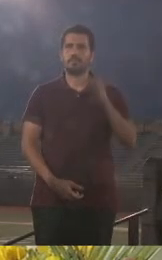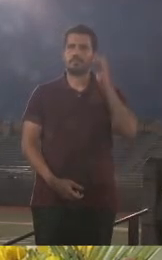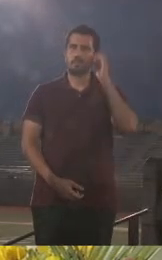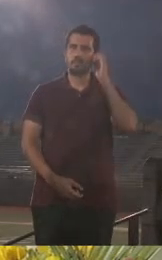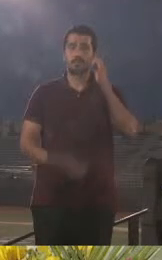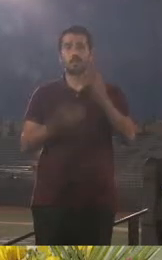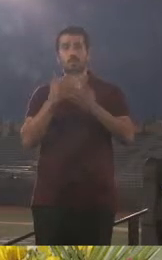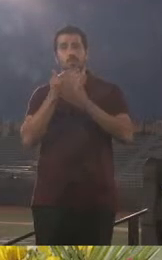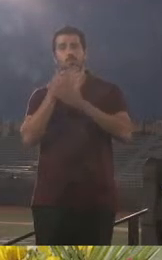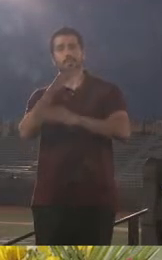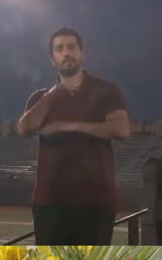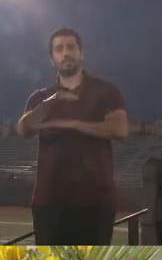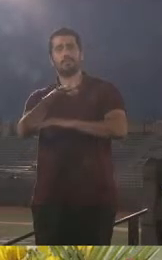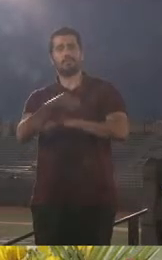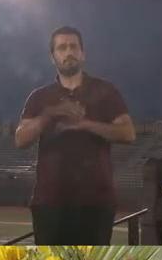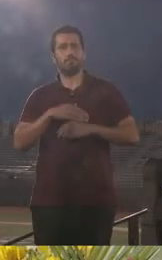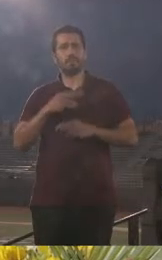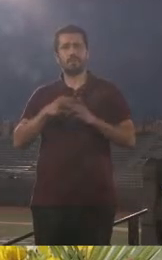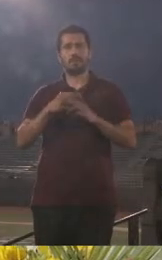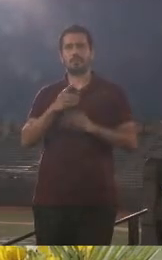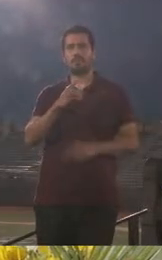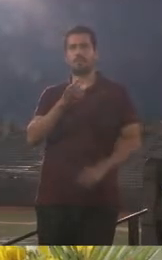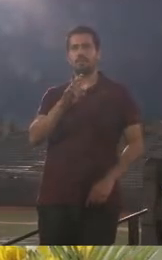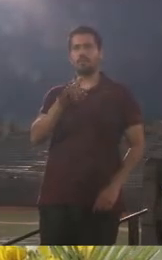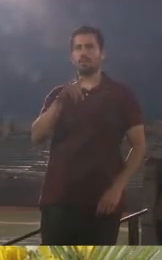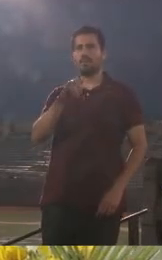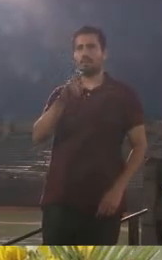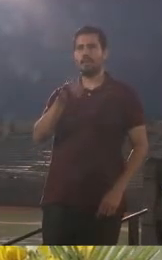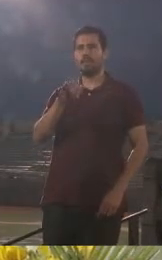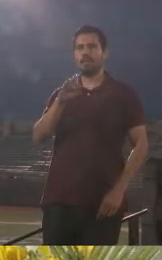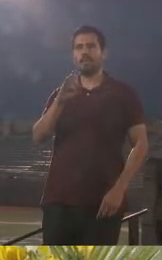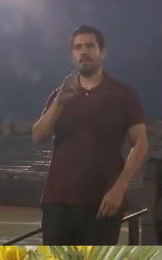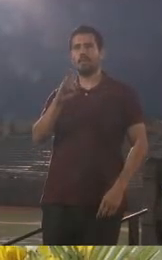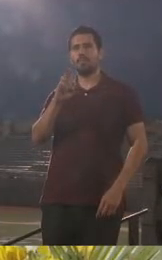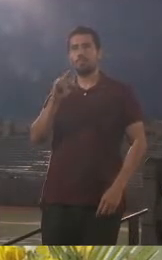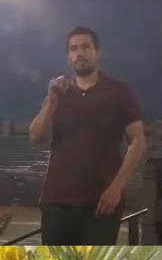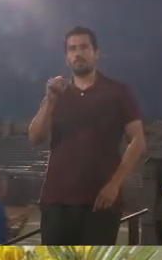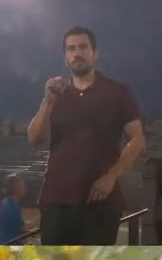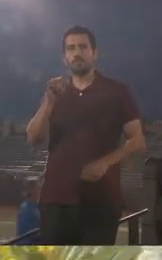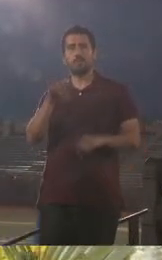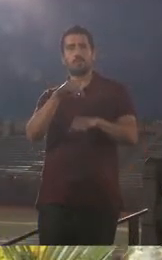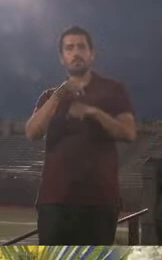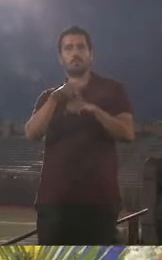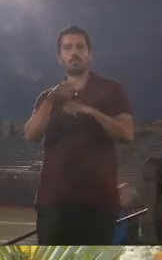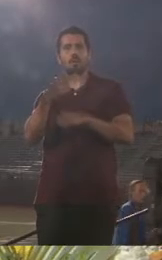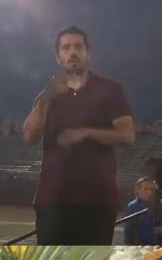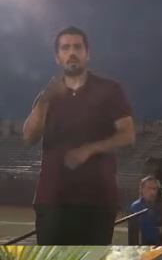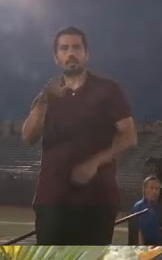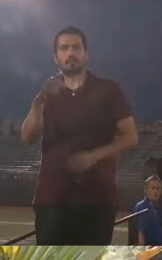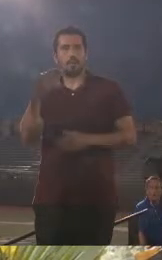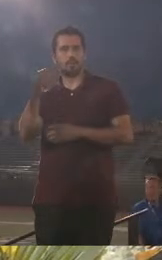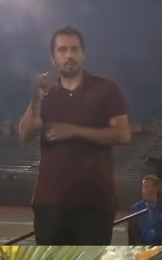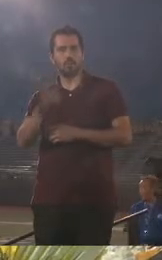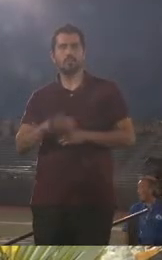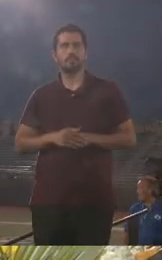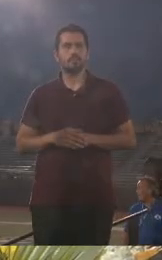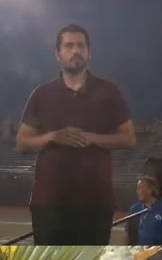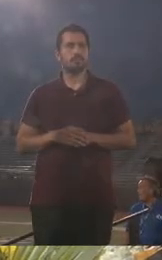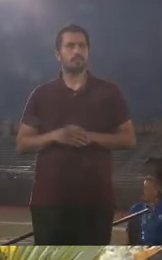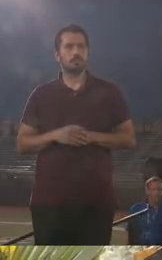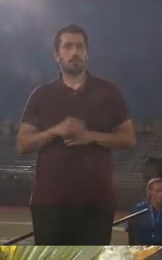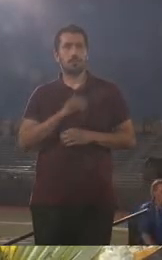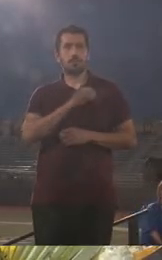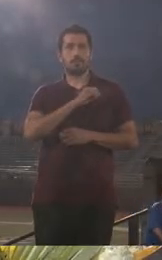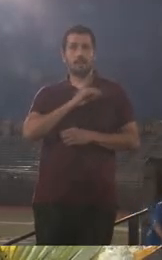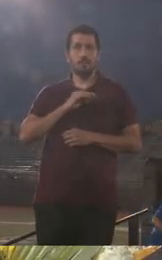Good evening. My name is Dr. Penny Pruitt, principal of Highlands High School. On behalf of the faculty